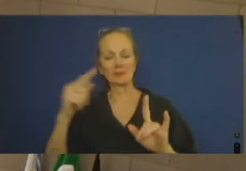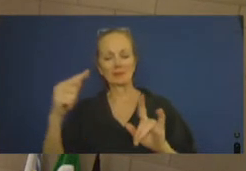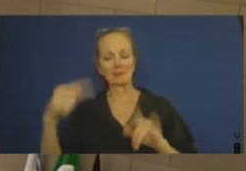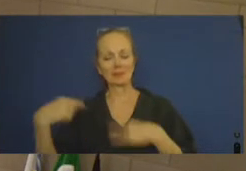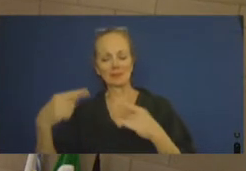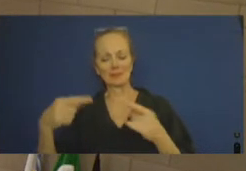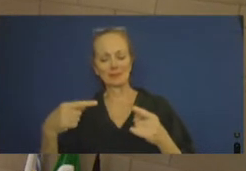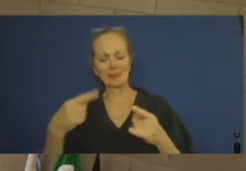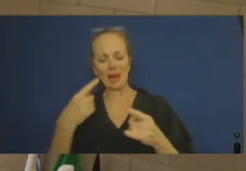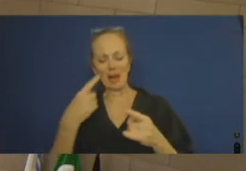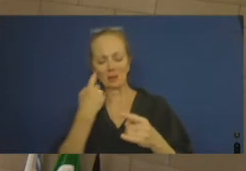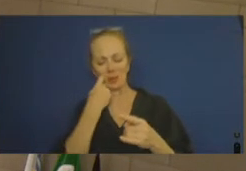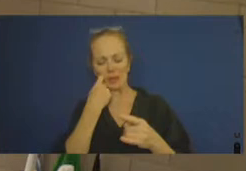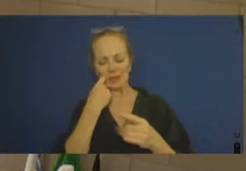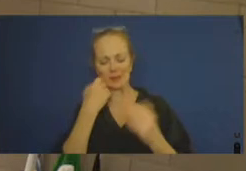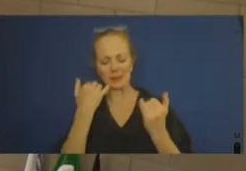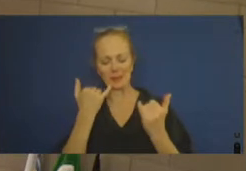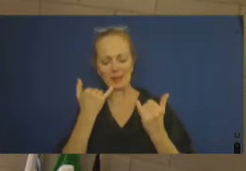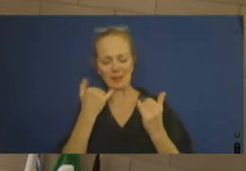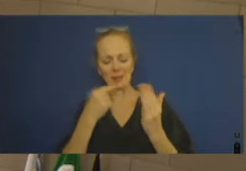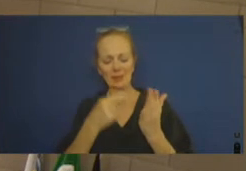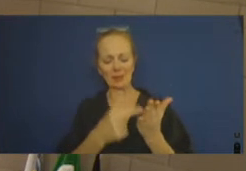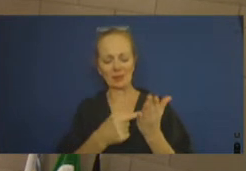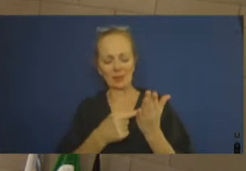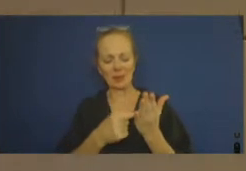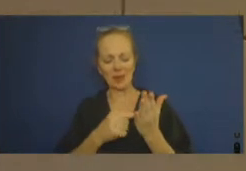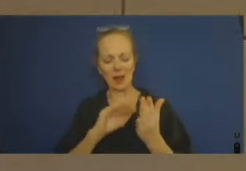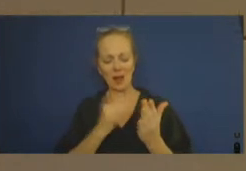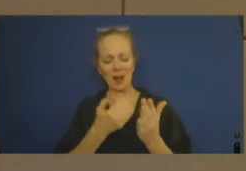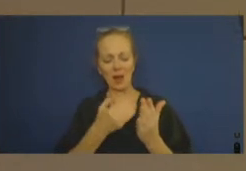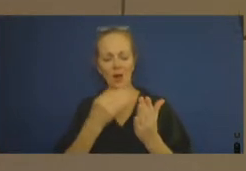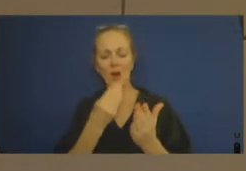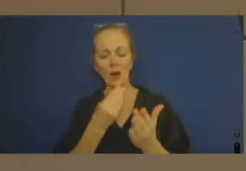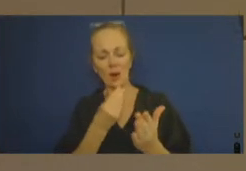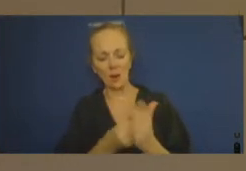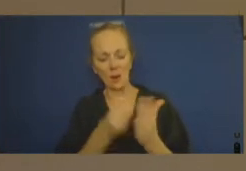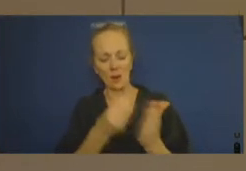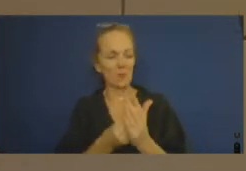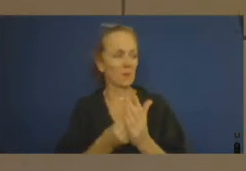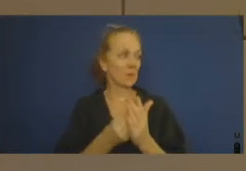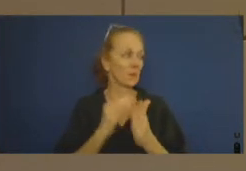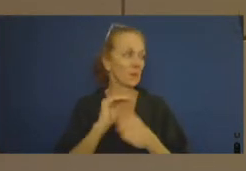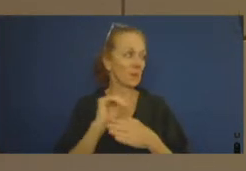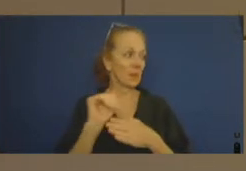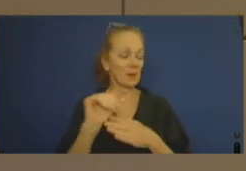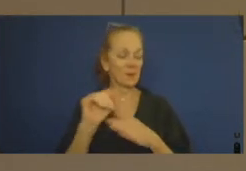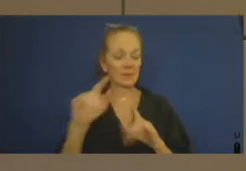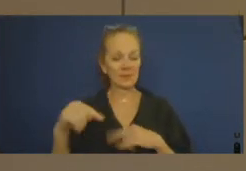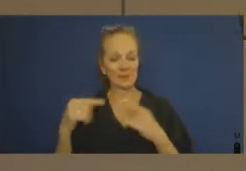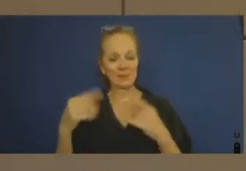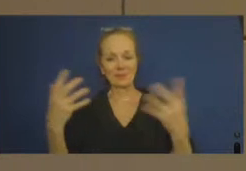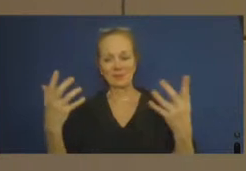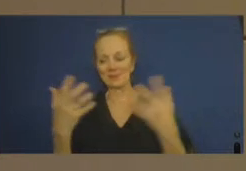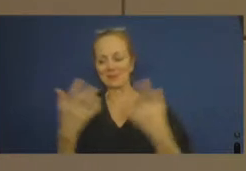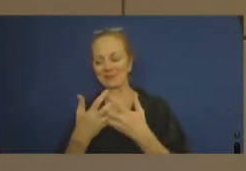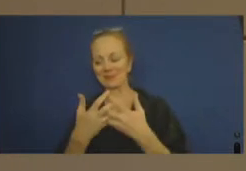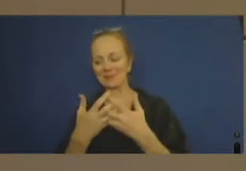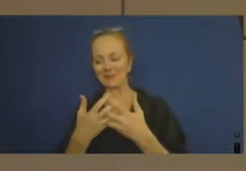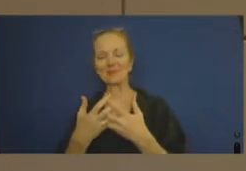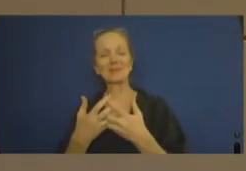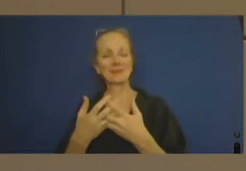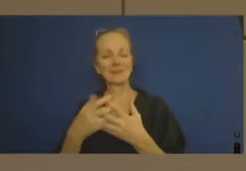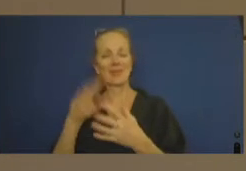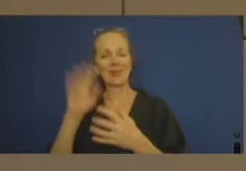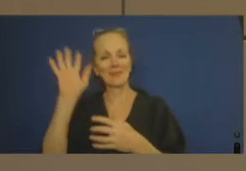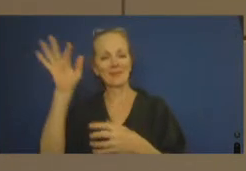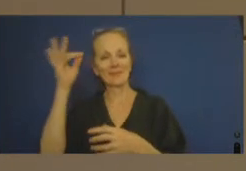were discussing how our funds, how our dollars has been matched by the federal